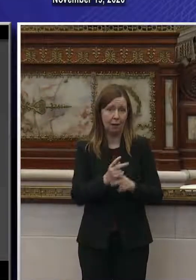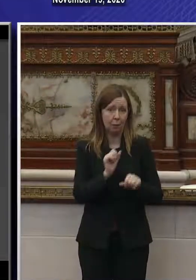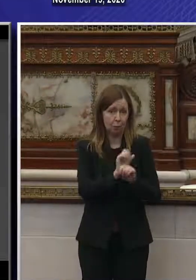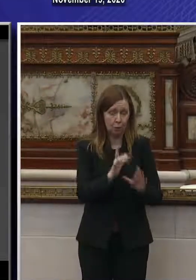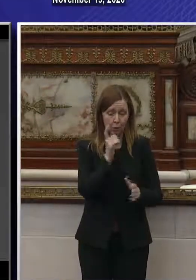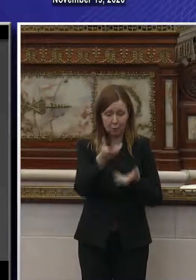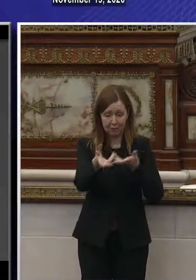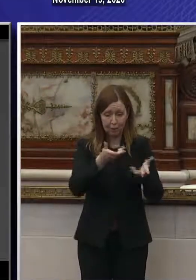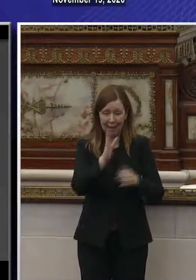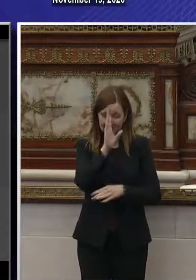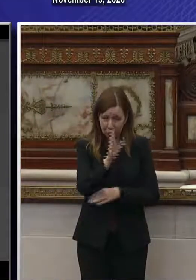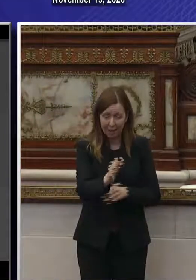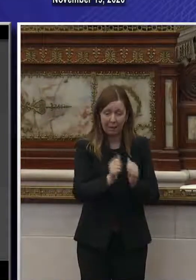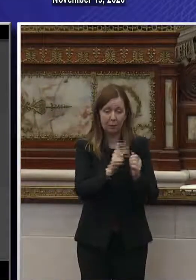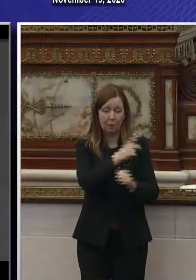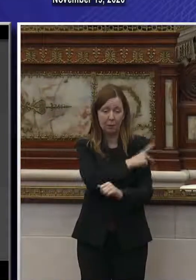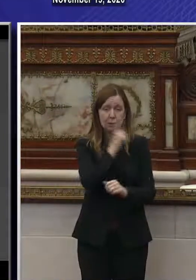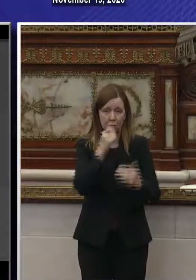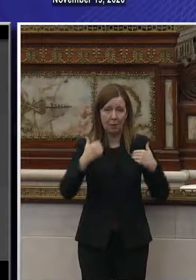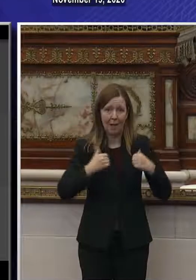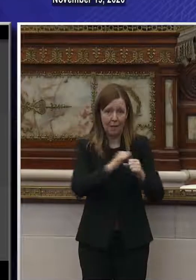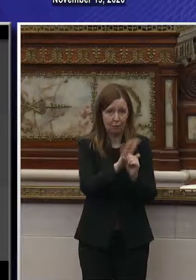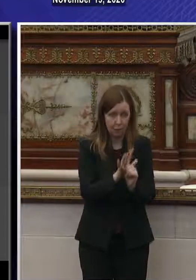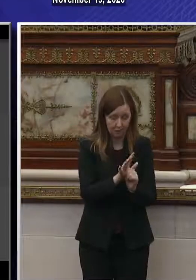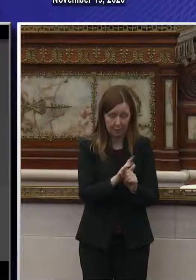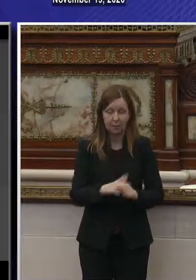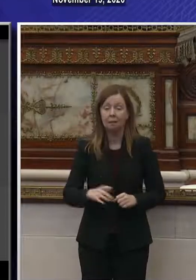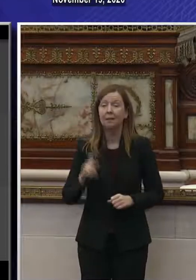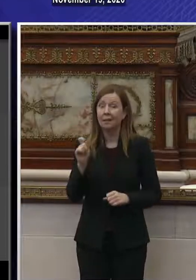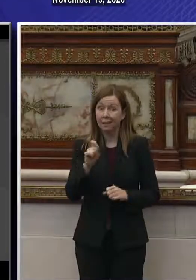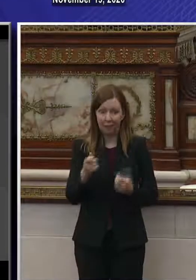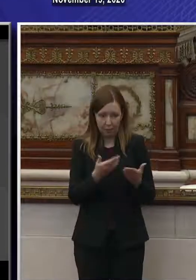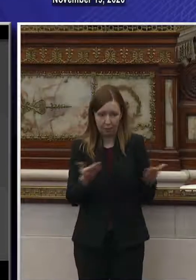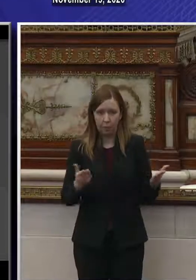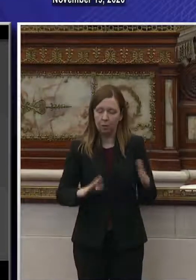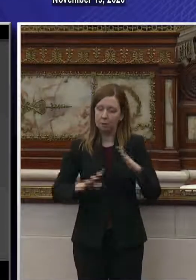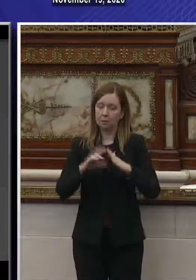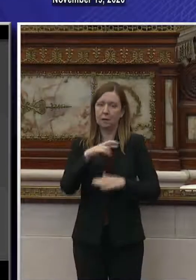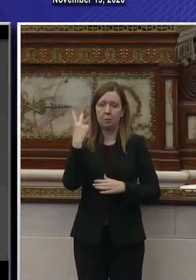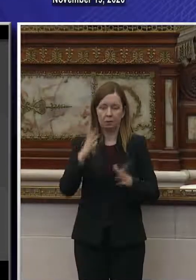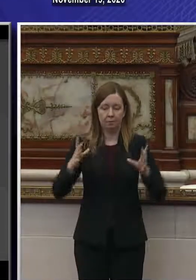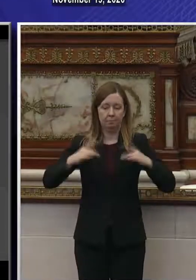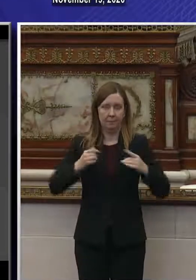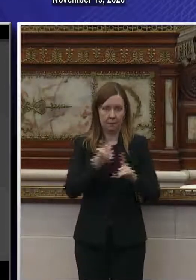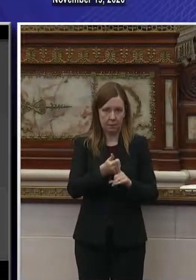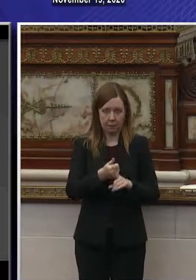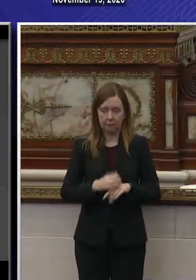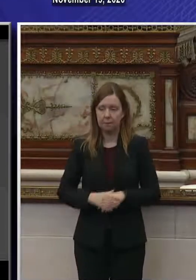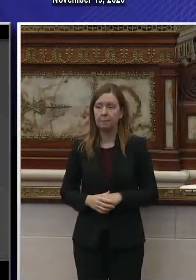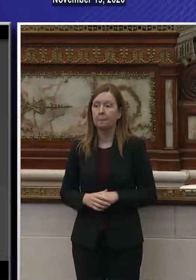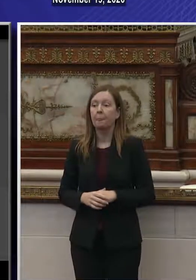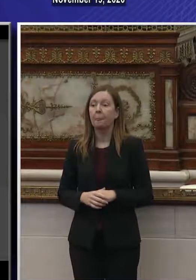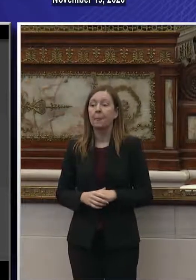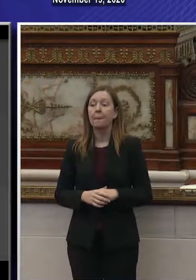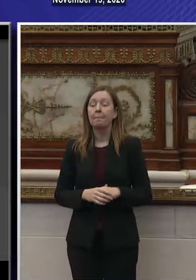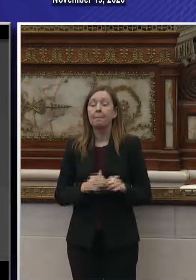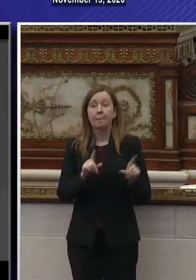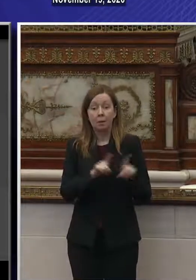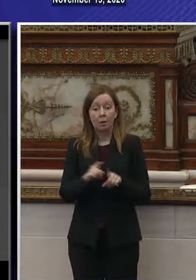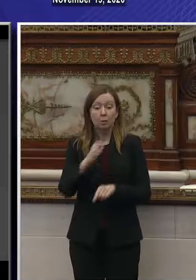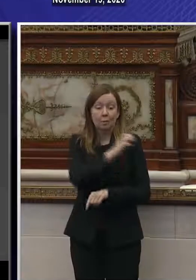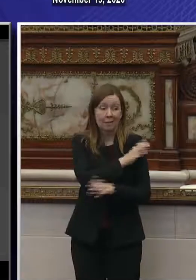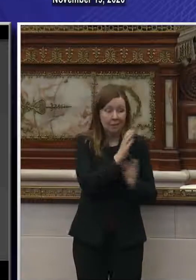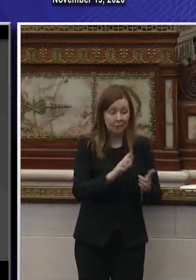who interact directly with patients who may have COVID-19 and are therefore at the highest risk for contracting the virus. Accordingly,